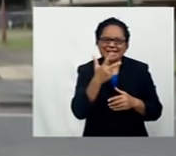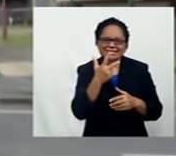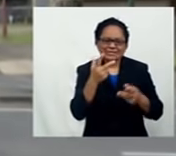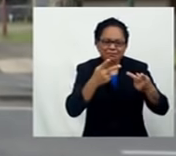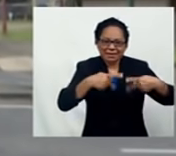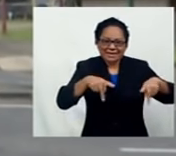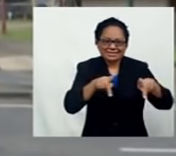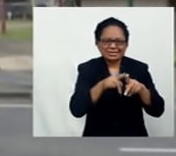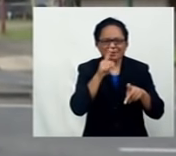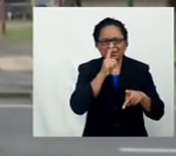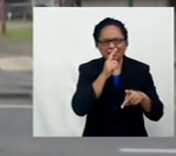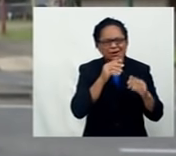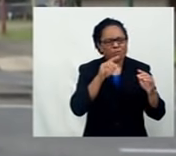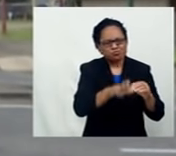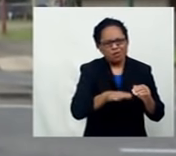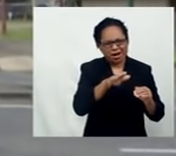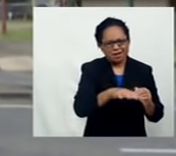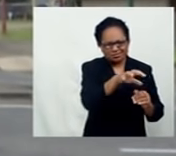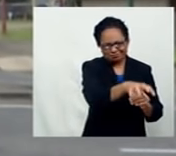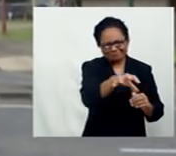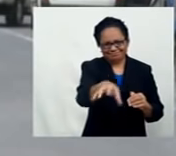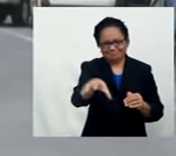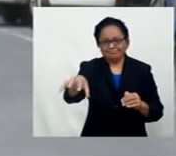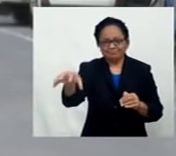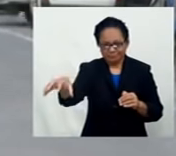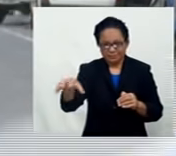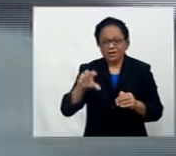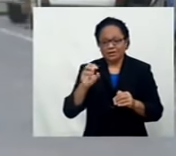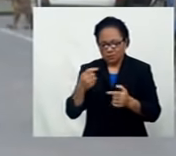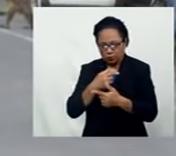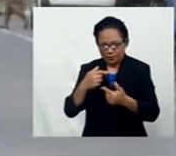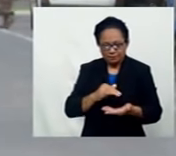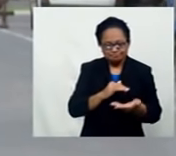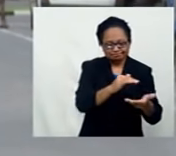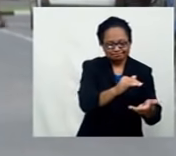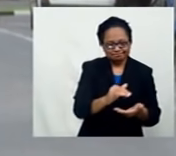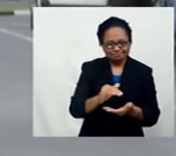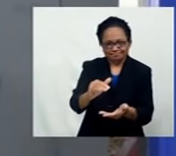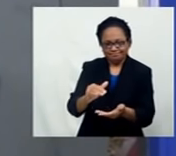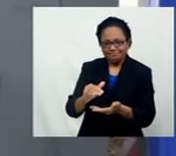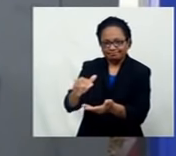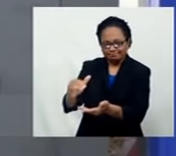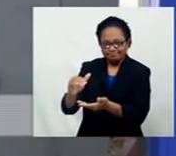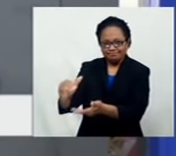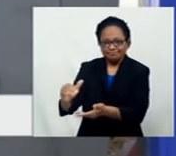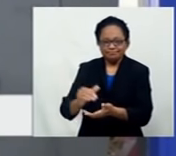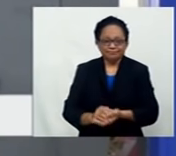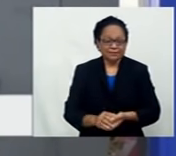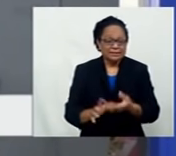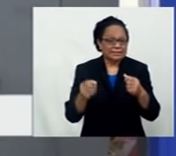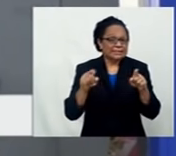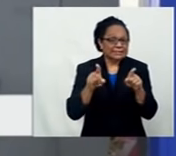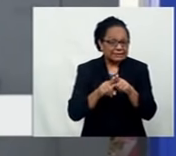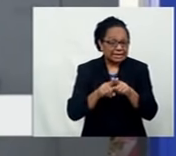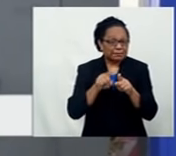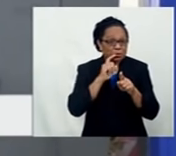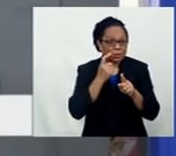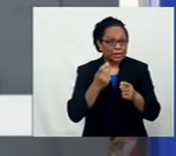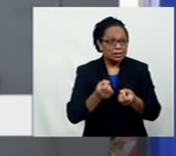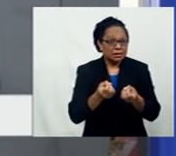will be doing is we will be distributing these to them. Not only this, the Suva retailers will be donating more masks